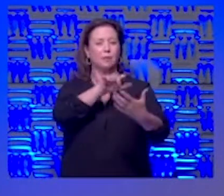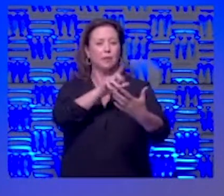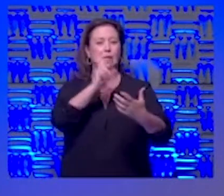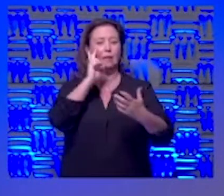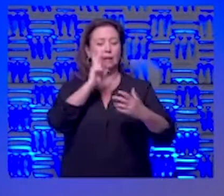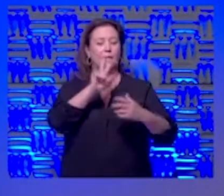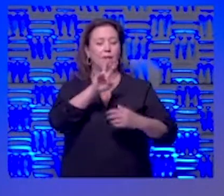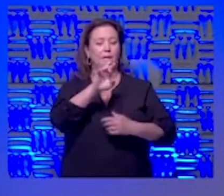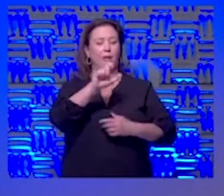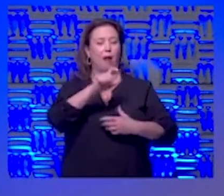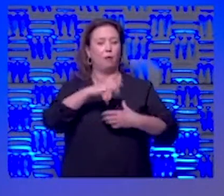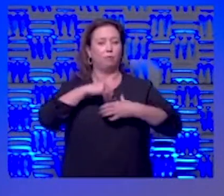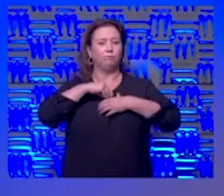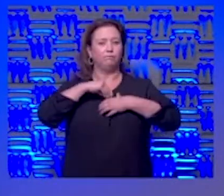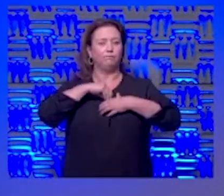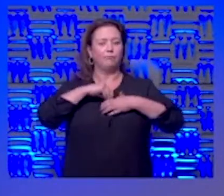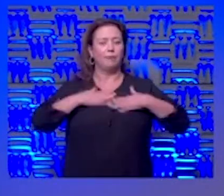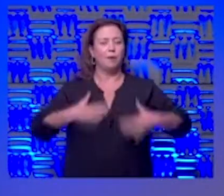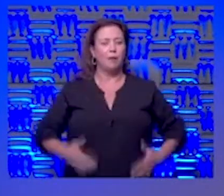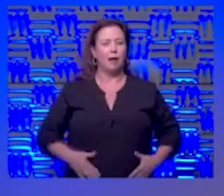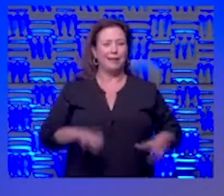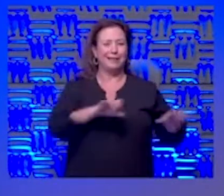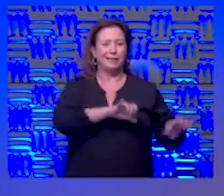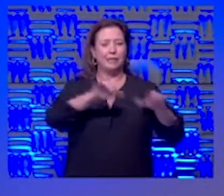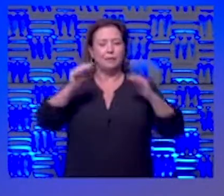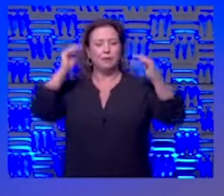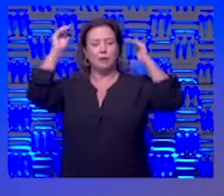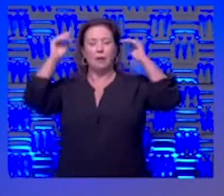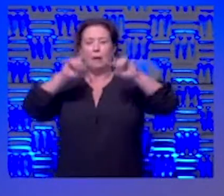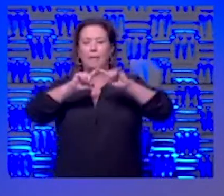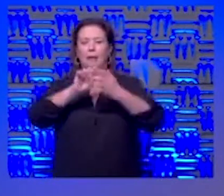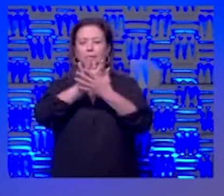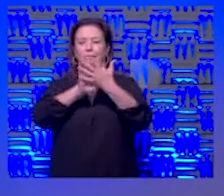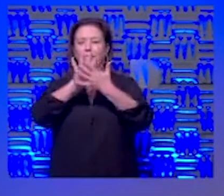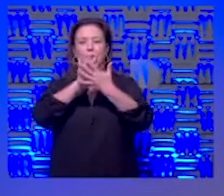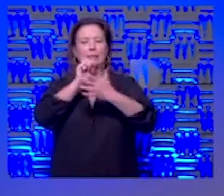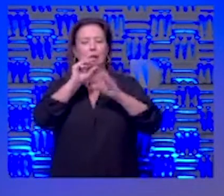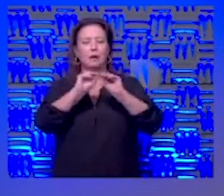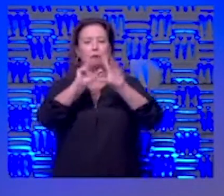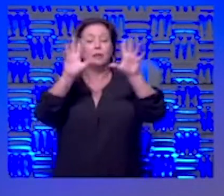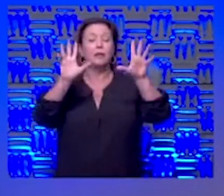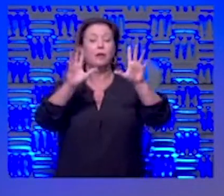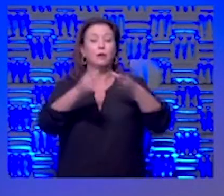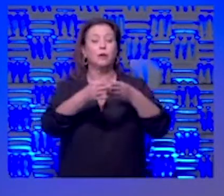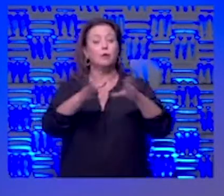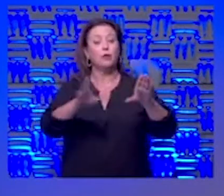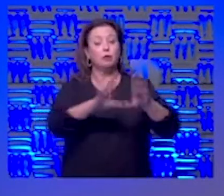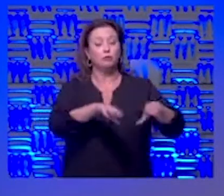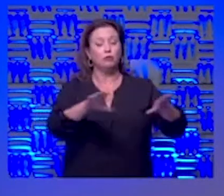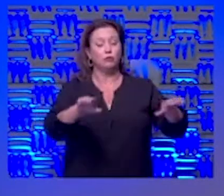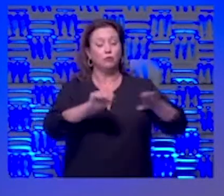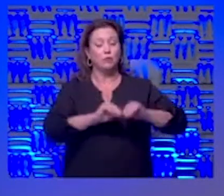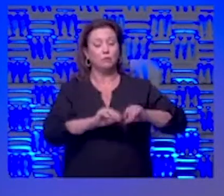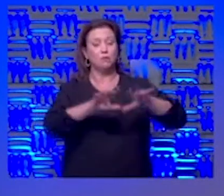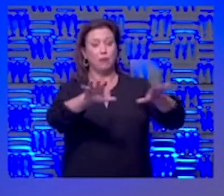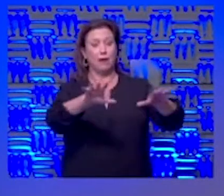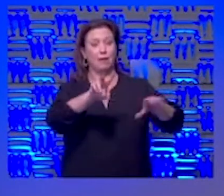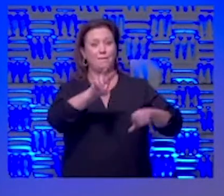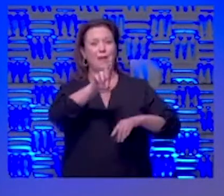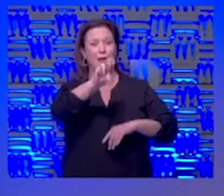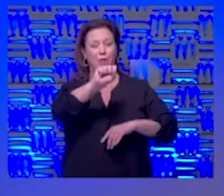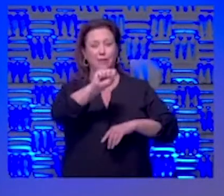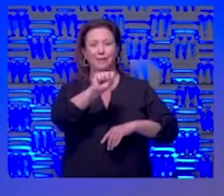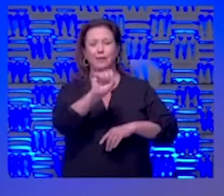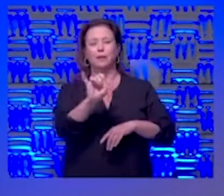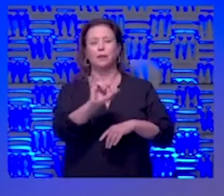of viral load as adults. So that's really unclear as far as that goes. We know that in general, children spread viruses